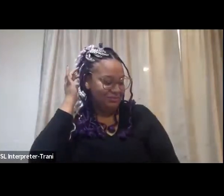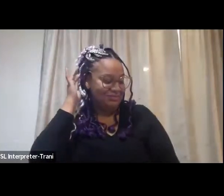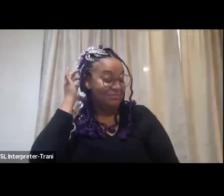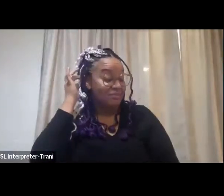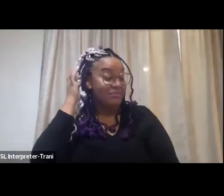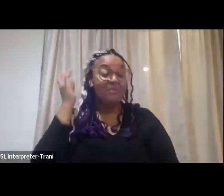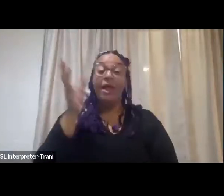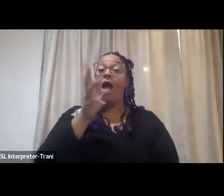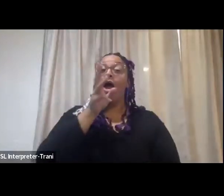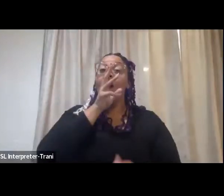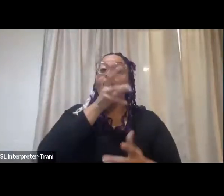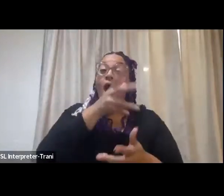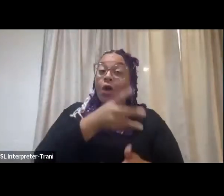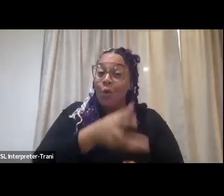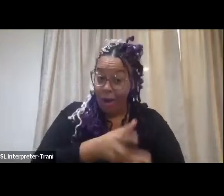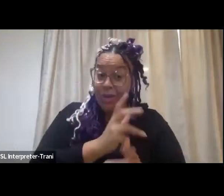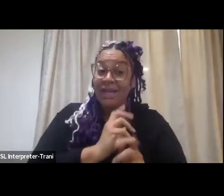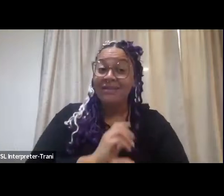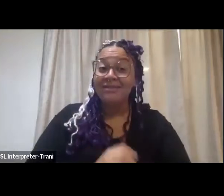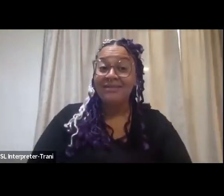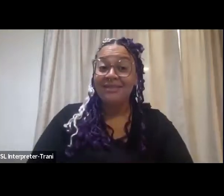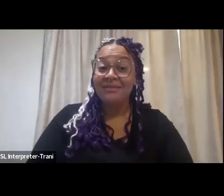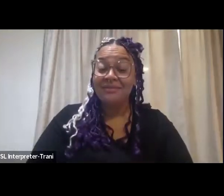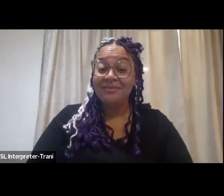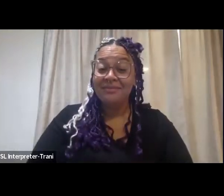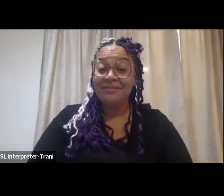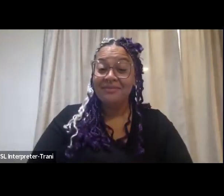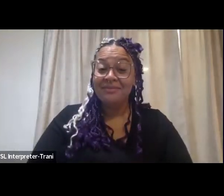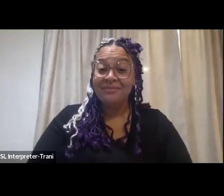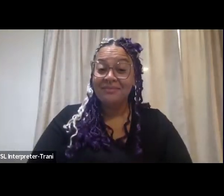Aquarians. Uh,